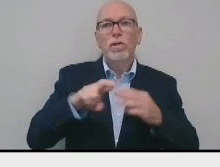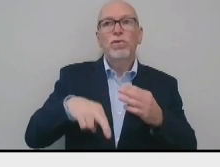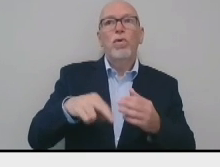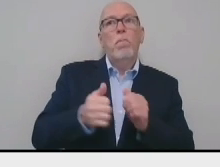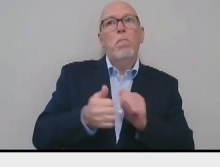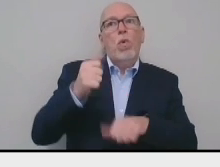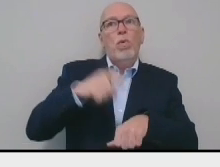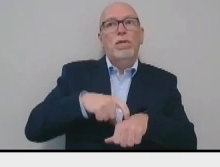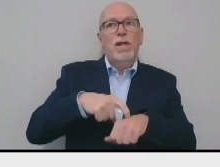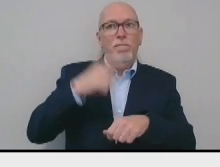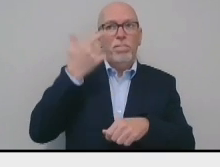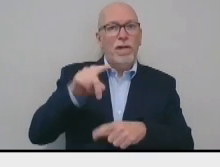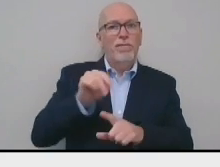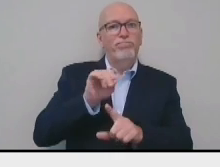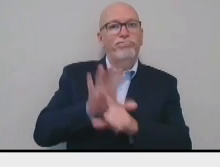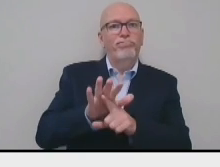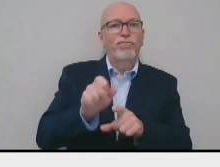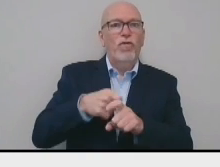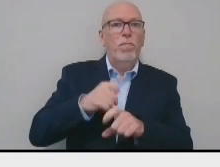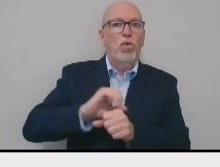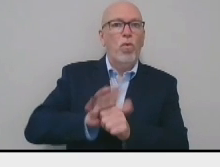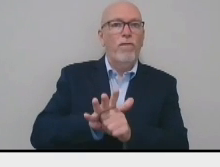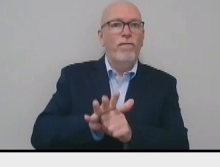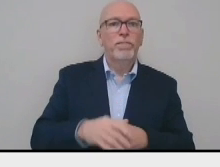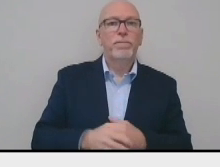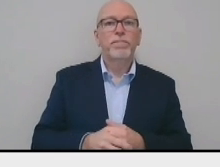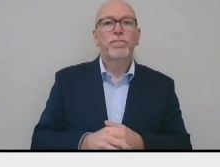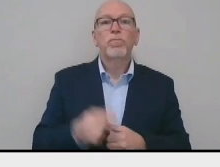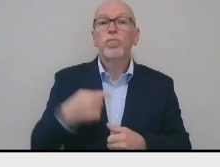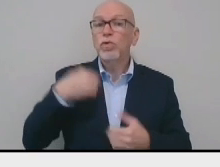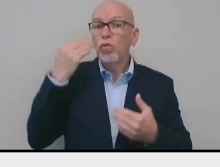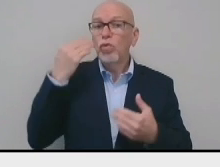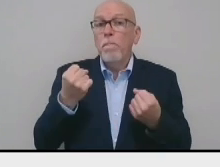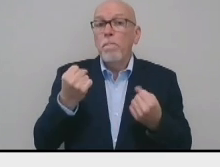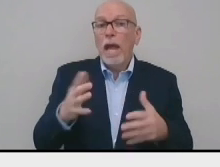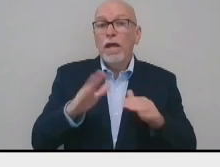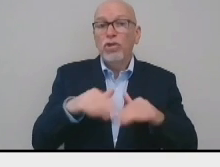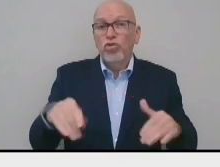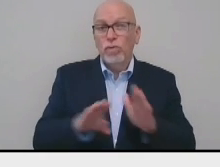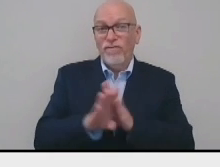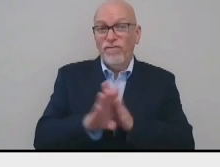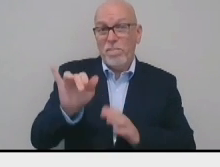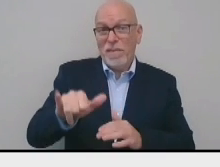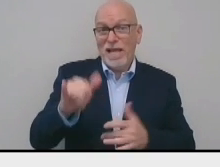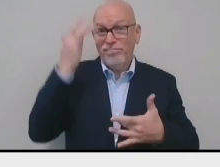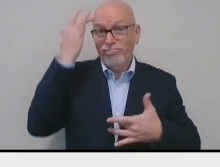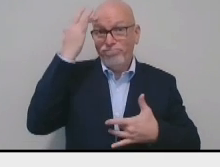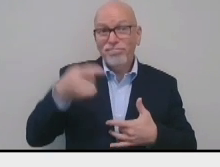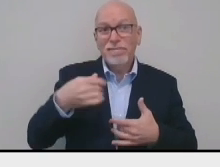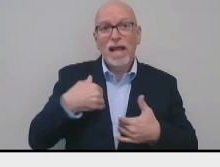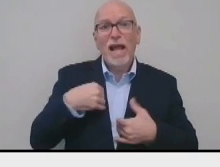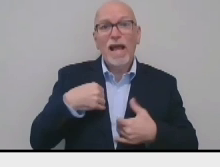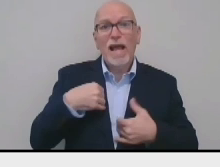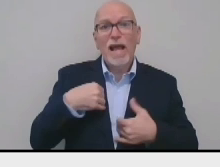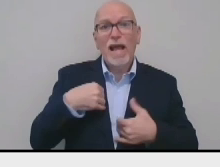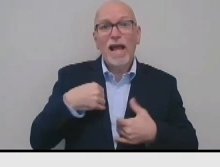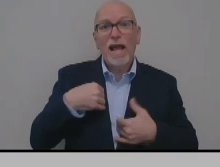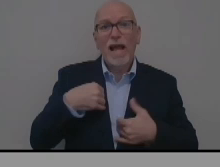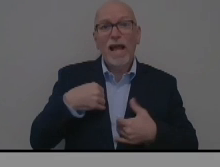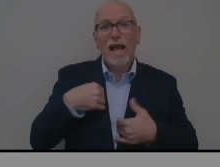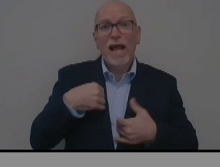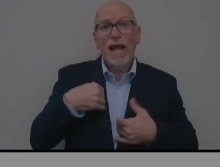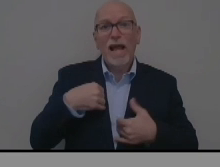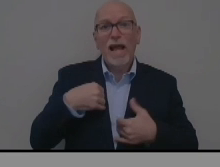after exposure to COVID-19. We know that many children developing this condition had the virus that causes COVID-19.